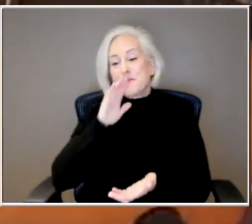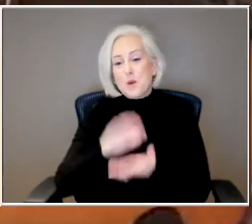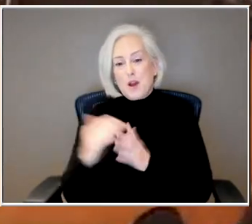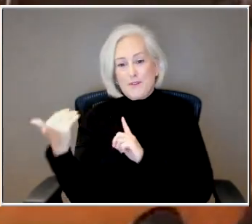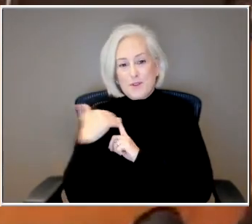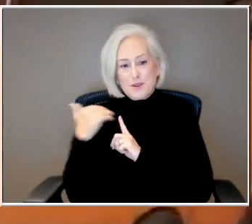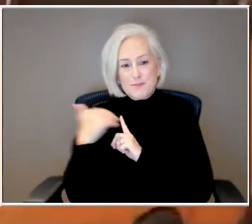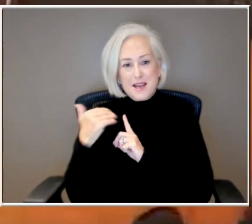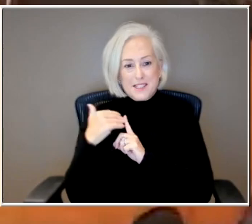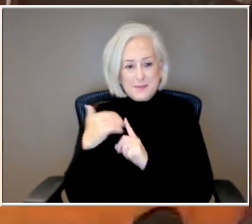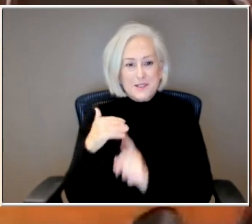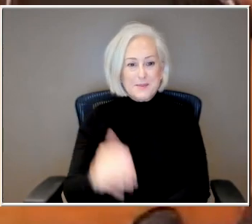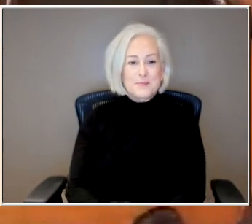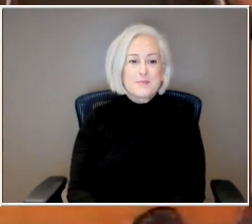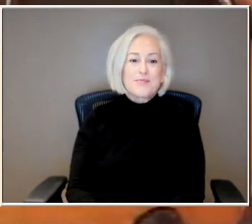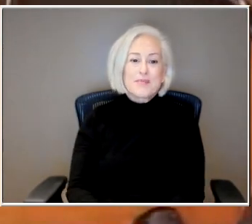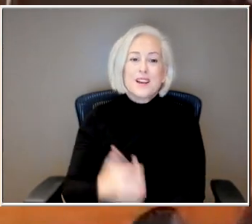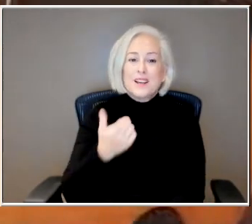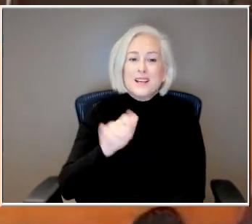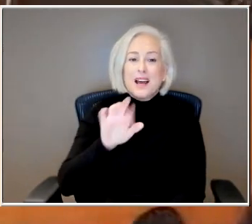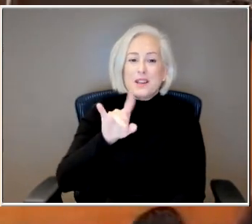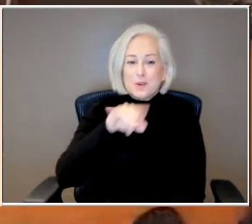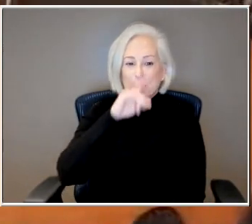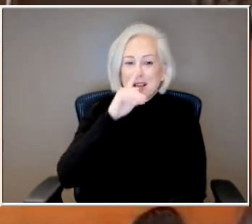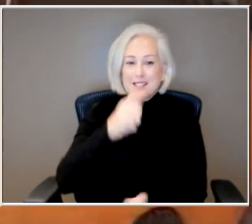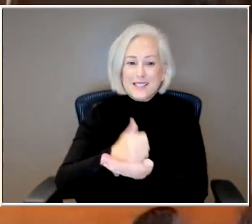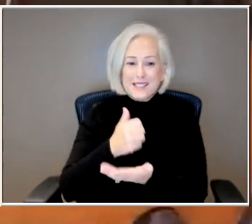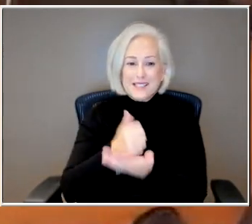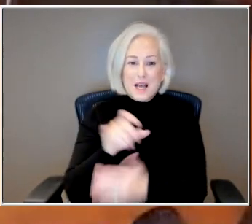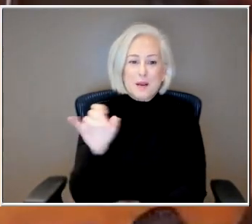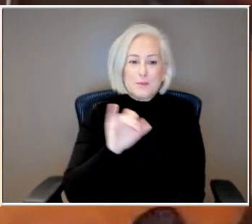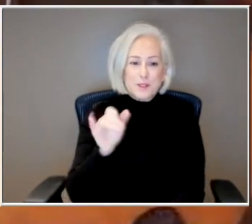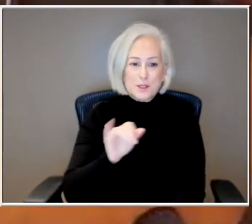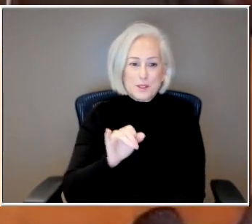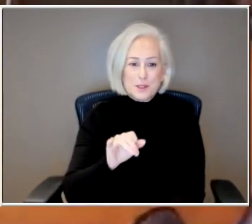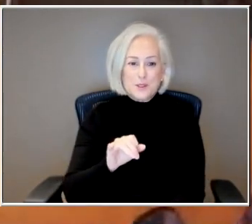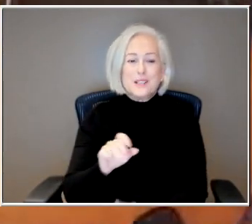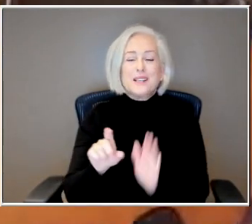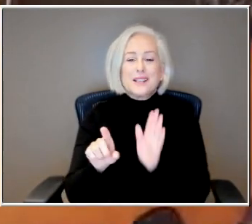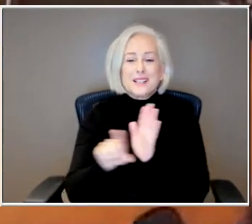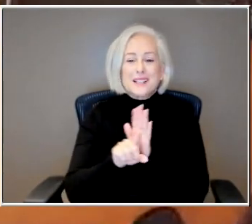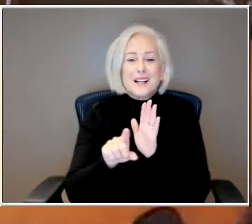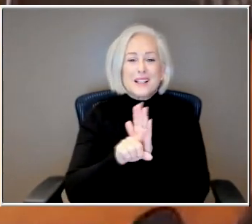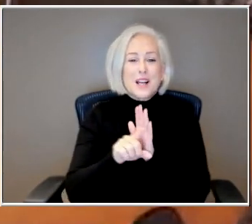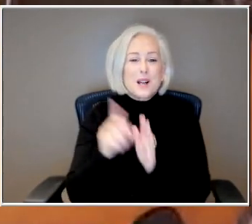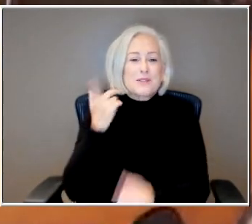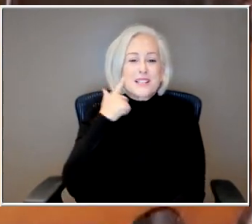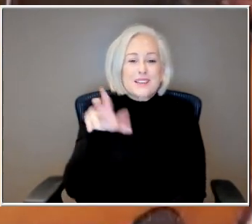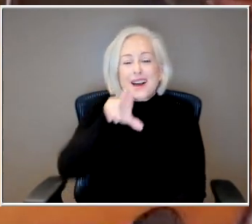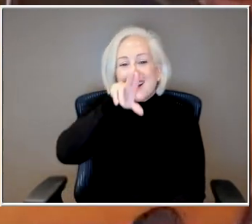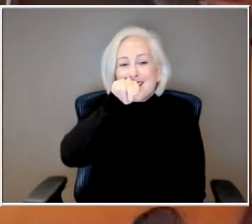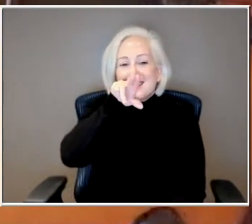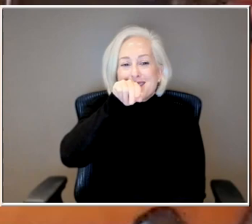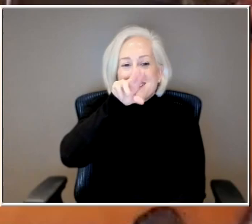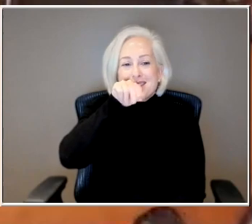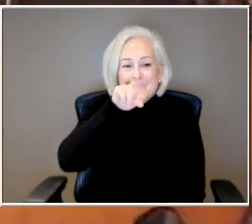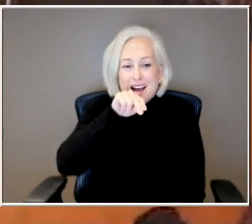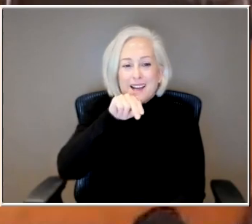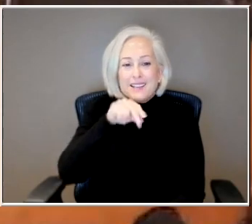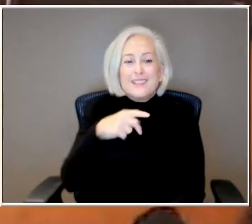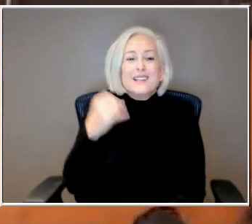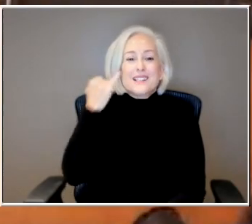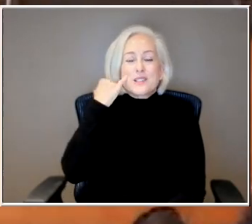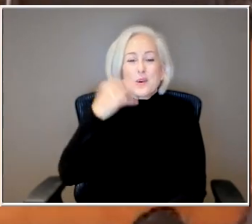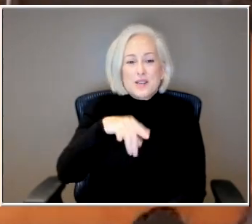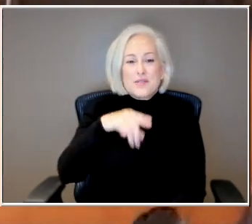and our grandkids help too. yeah. His alarm's actually a duck quack. And the kids can be anywhere in the yard or in the